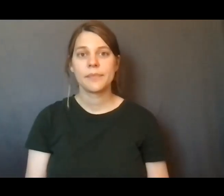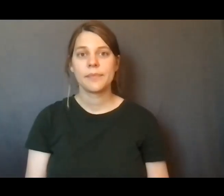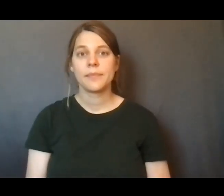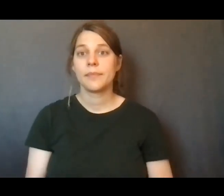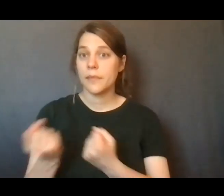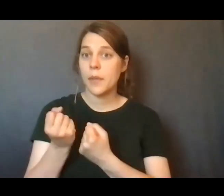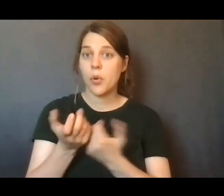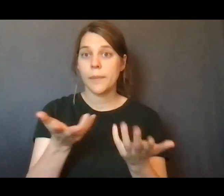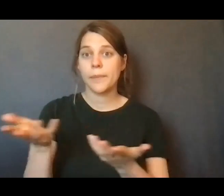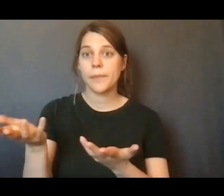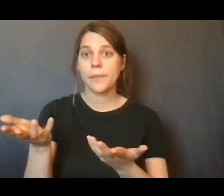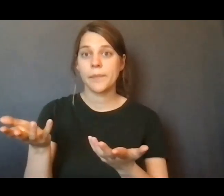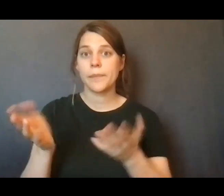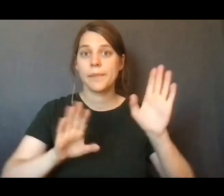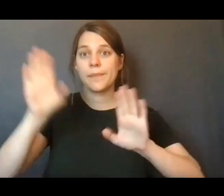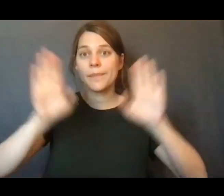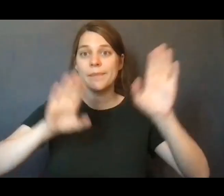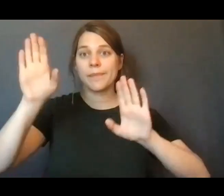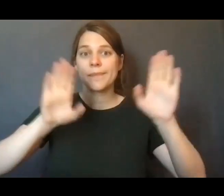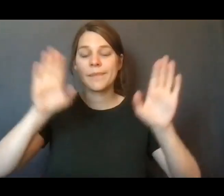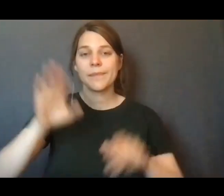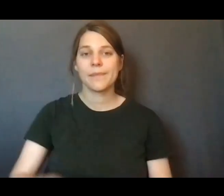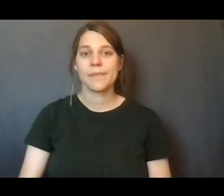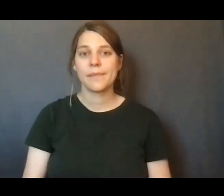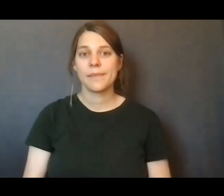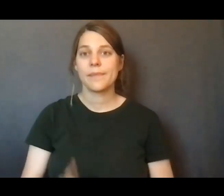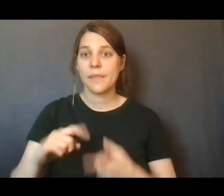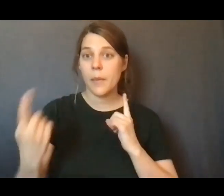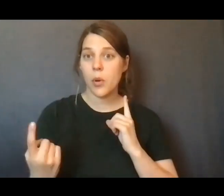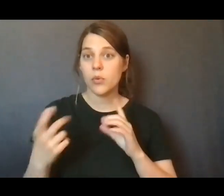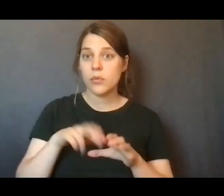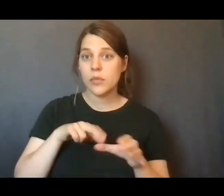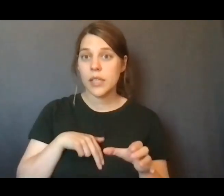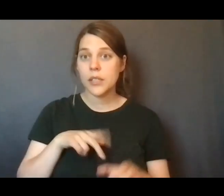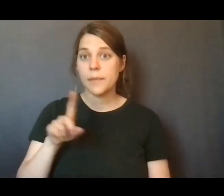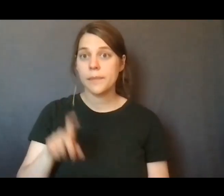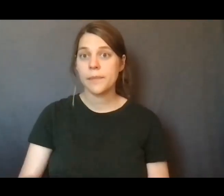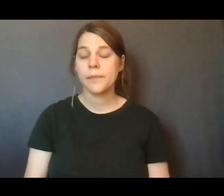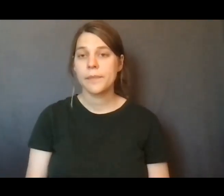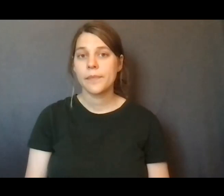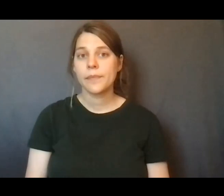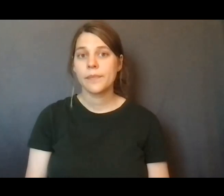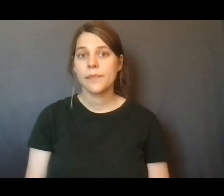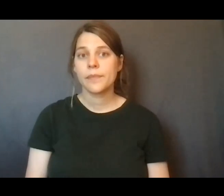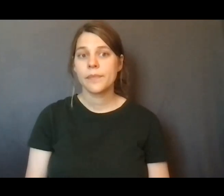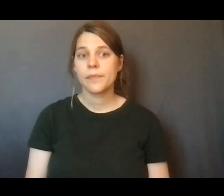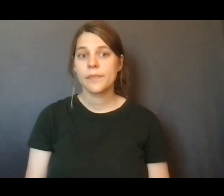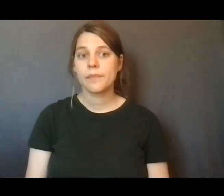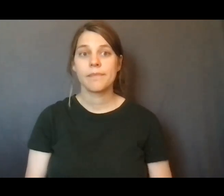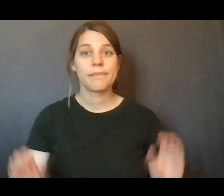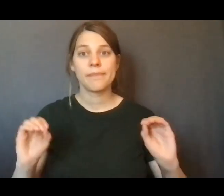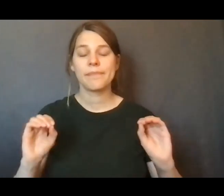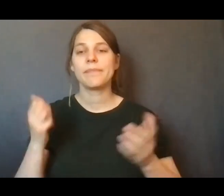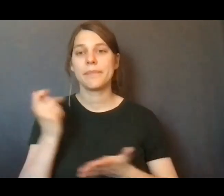All those in favor? Aye. Aye. Any opposed or abstentions? Great, the motion